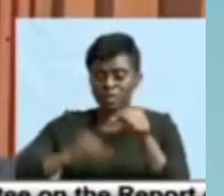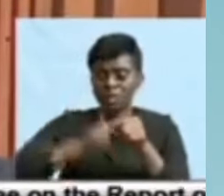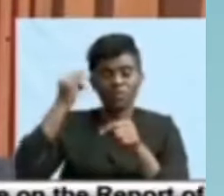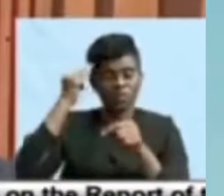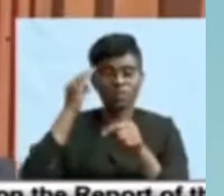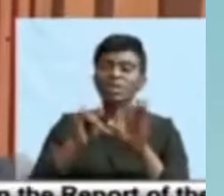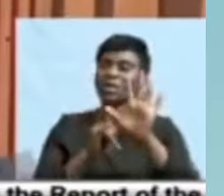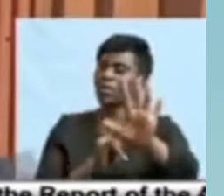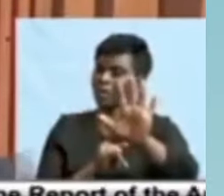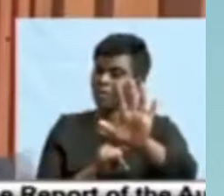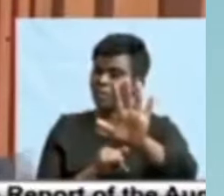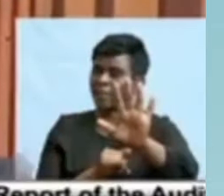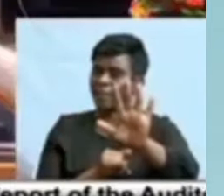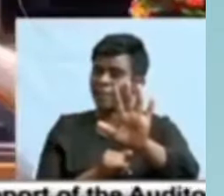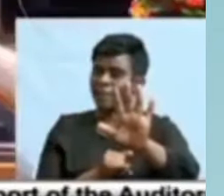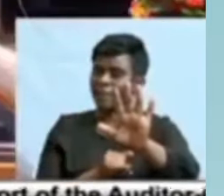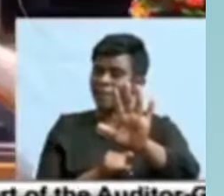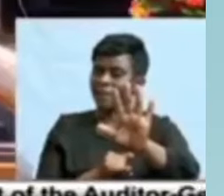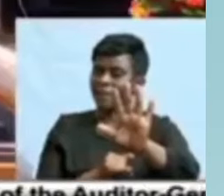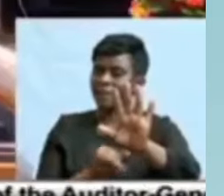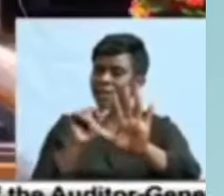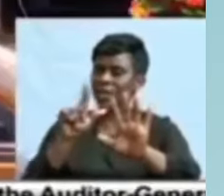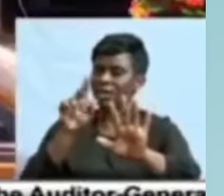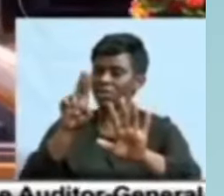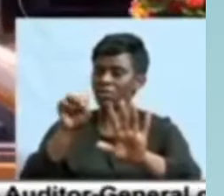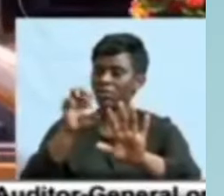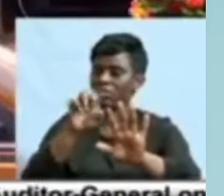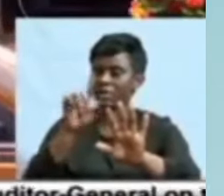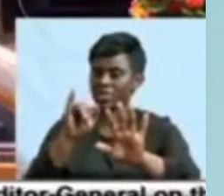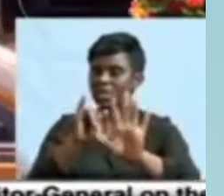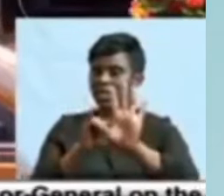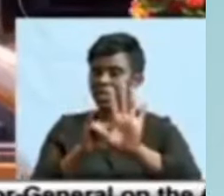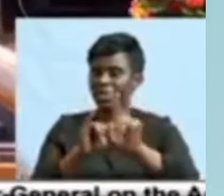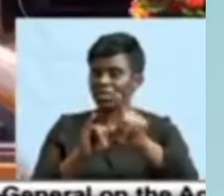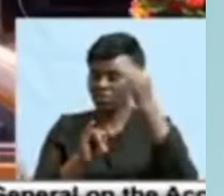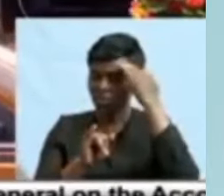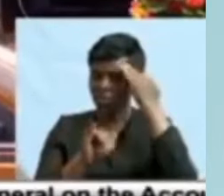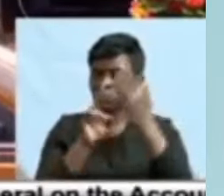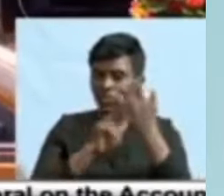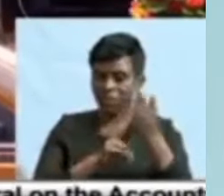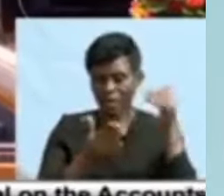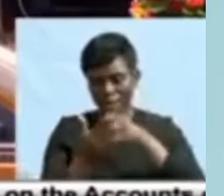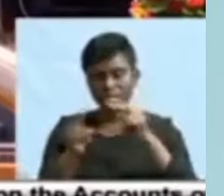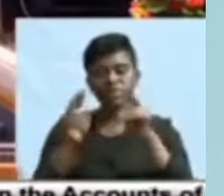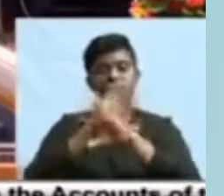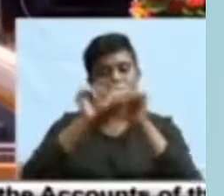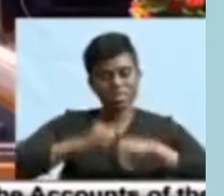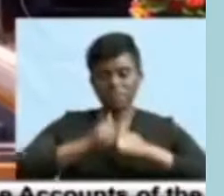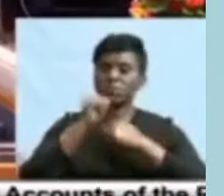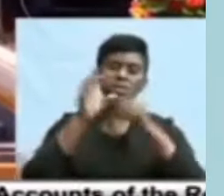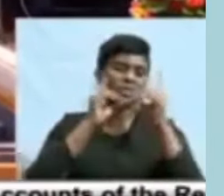very well that God has... Honorable Member for Lumezi, you know the rules are very clear. We do not